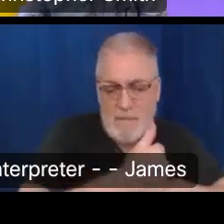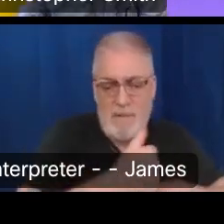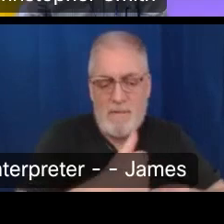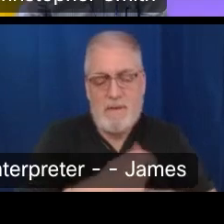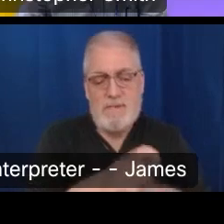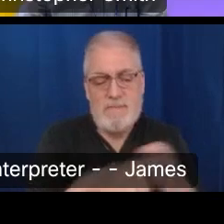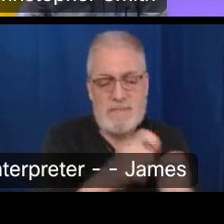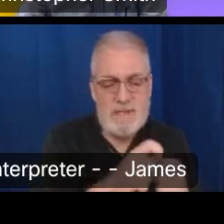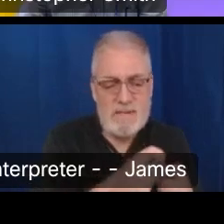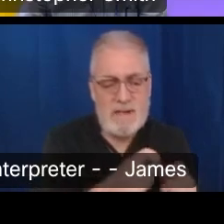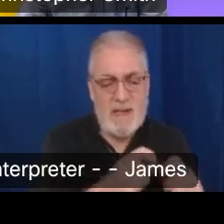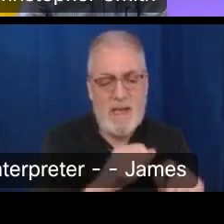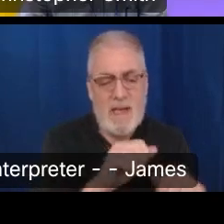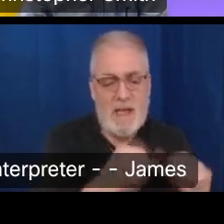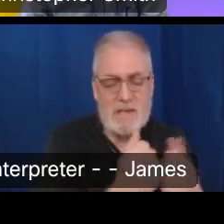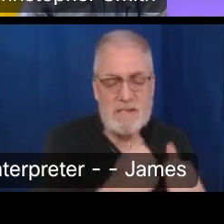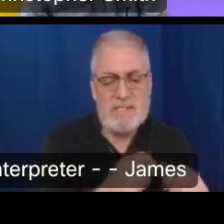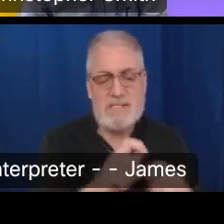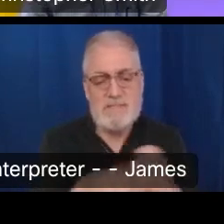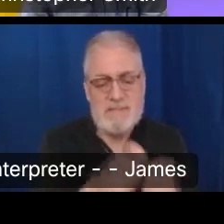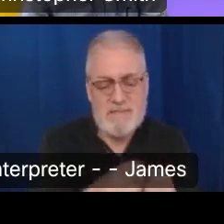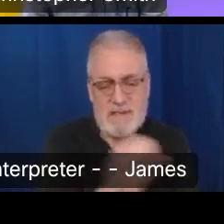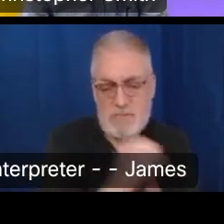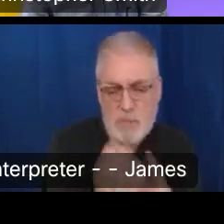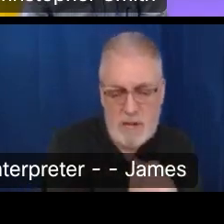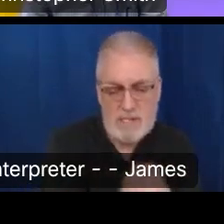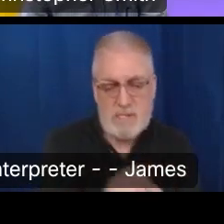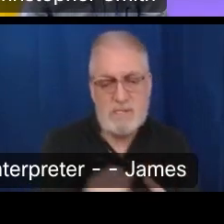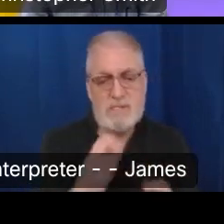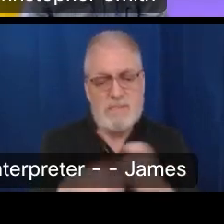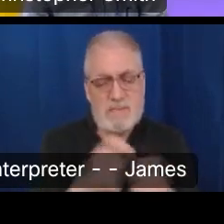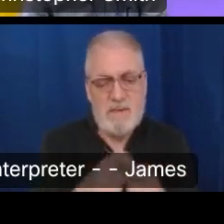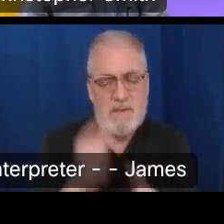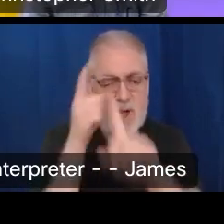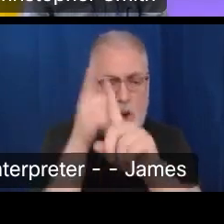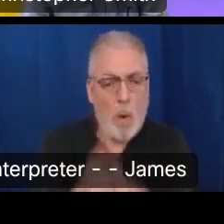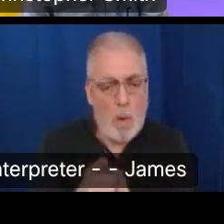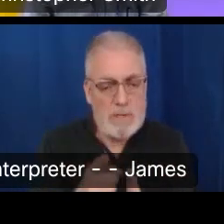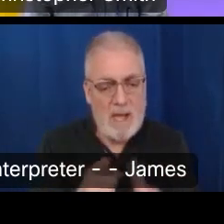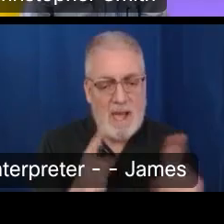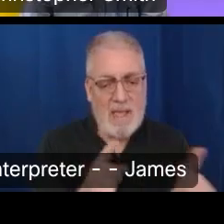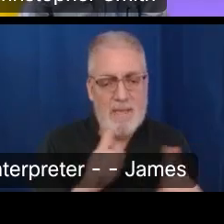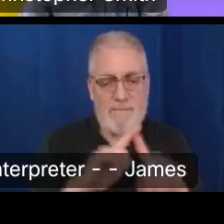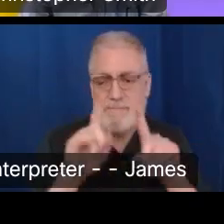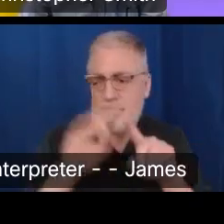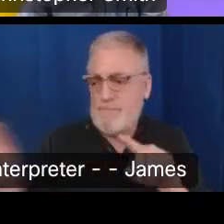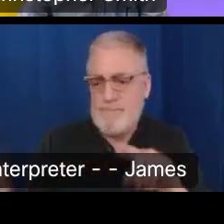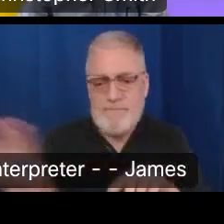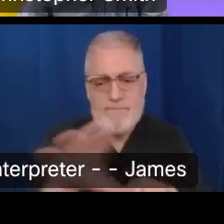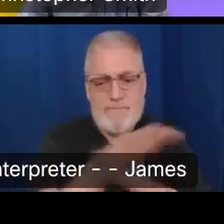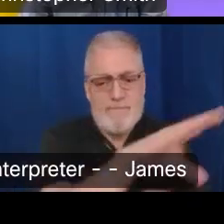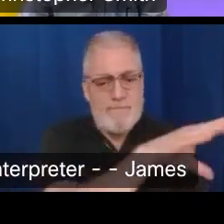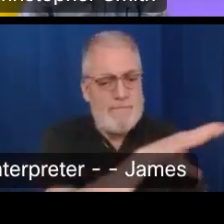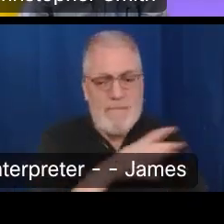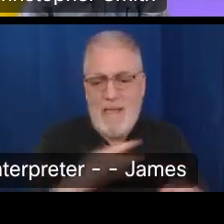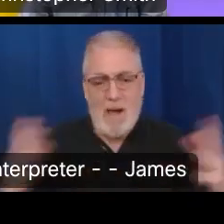and different purposes. So appreciate all of what you presented today. There was a couple that I'm not familiar